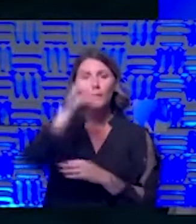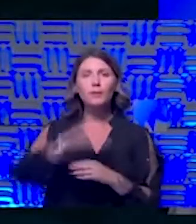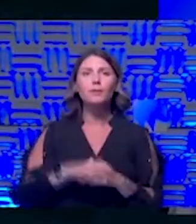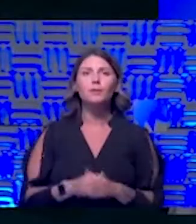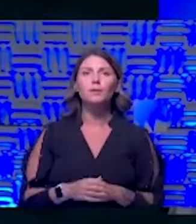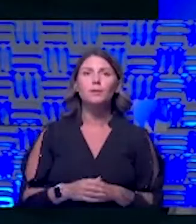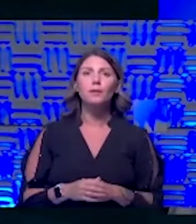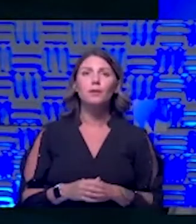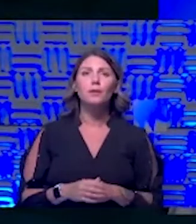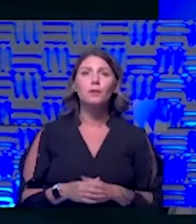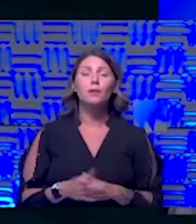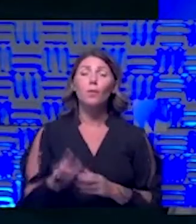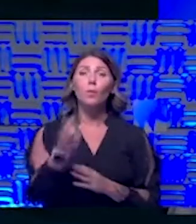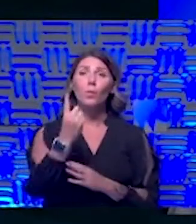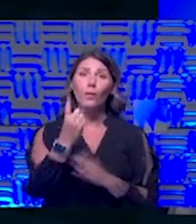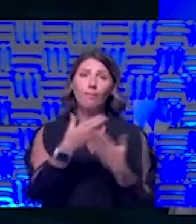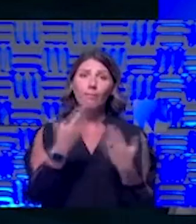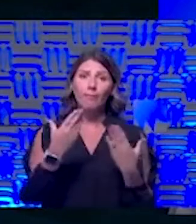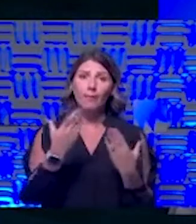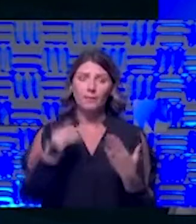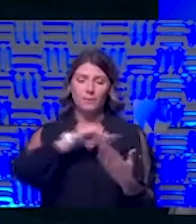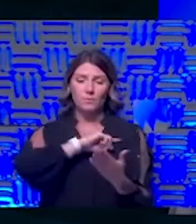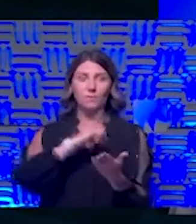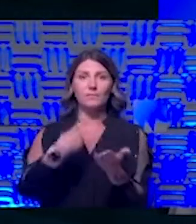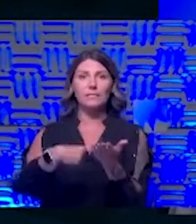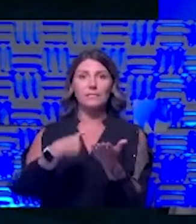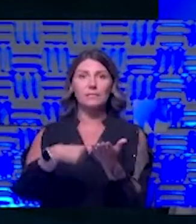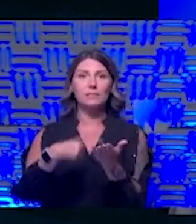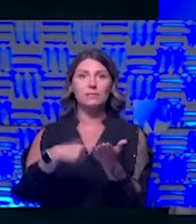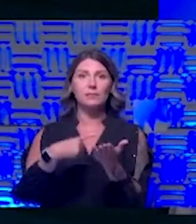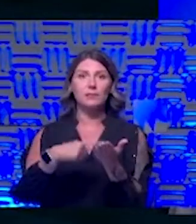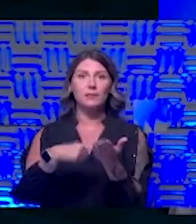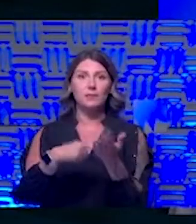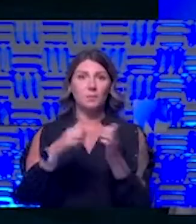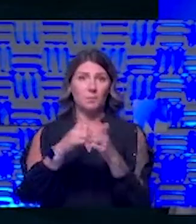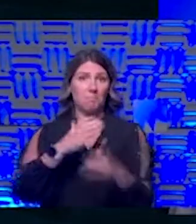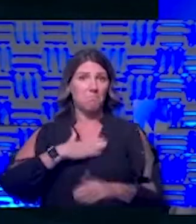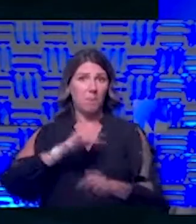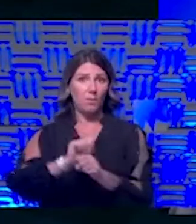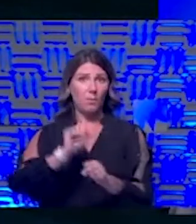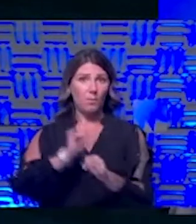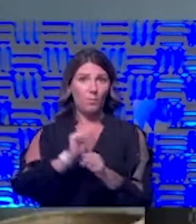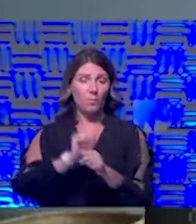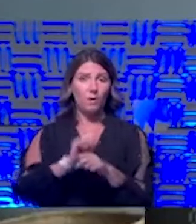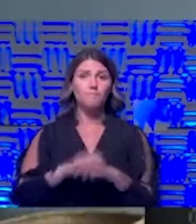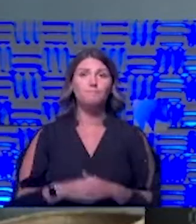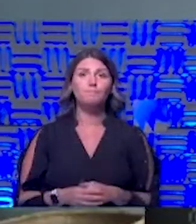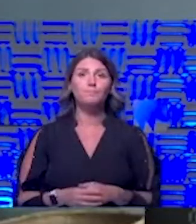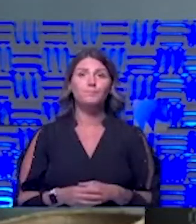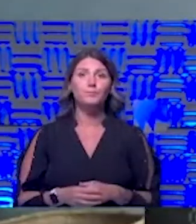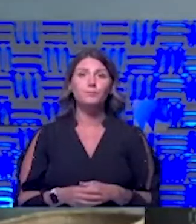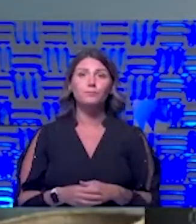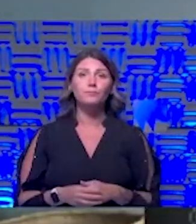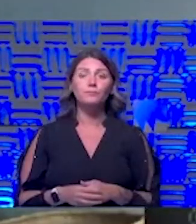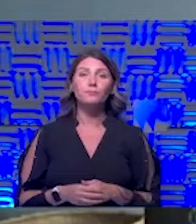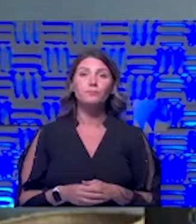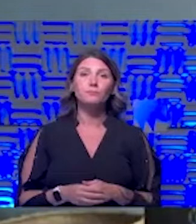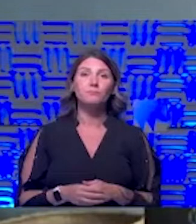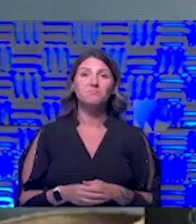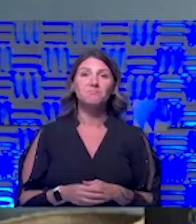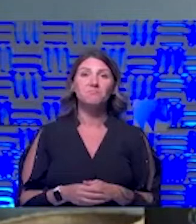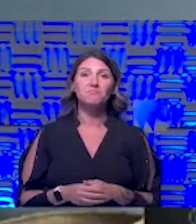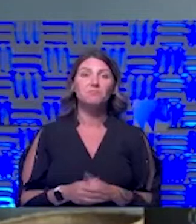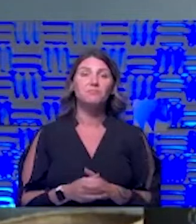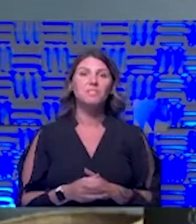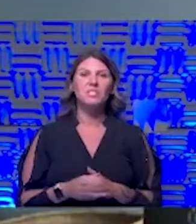Well, one of the things I talked a lot about in the work I've been doing with folks is that most of us have spent 2 to 3